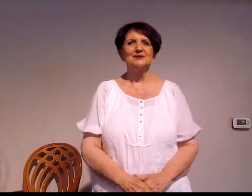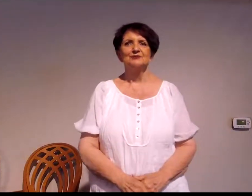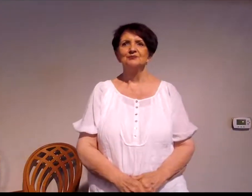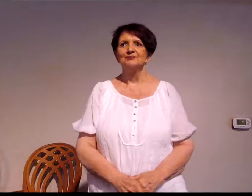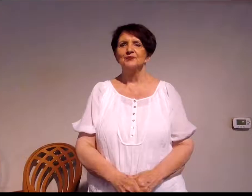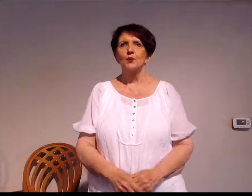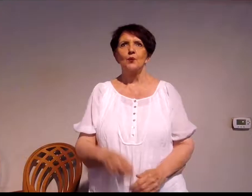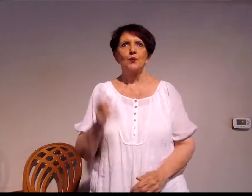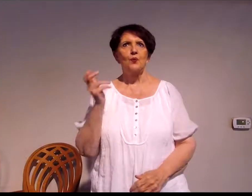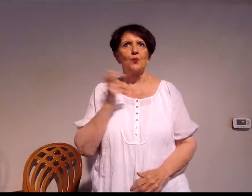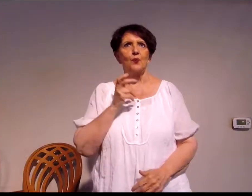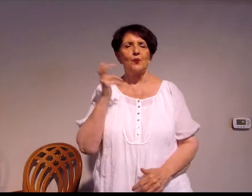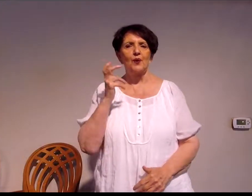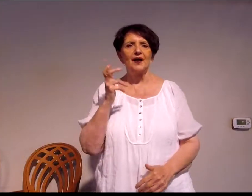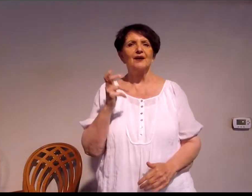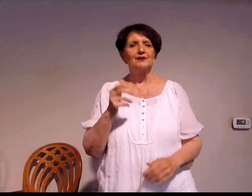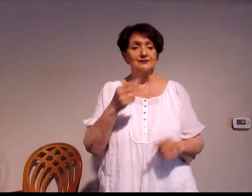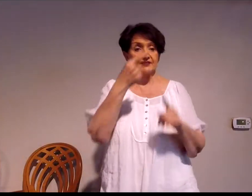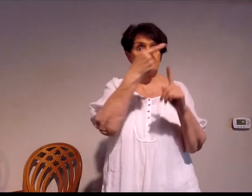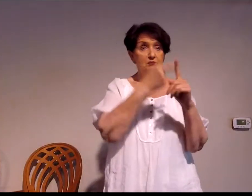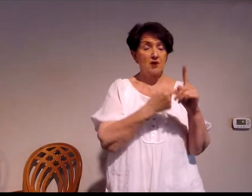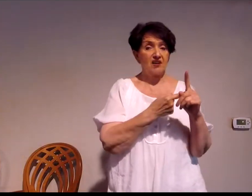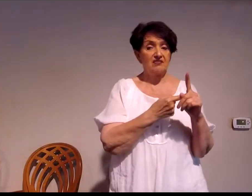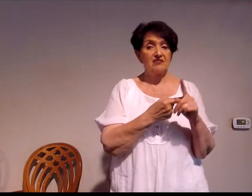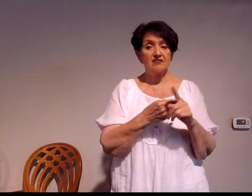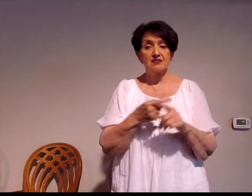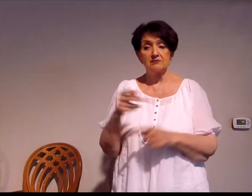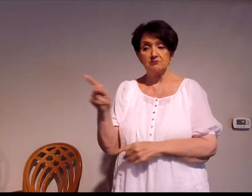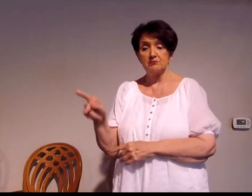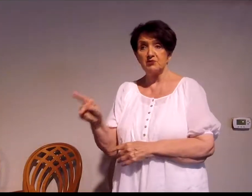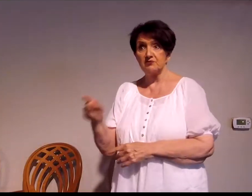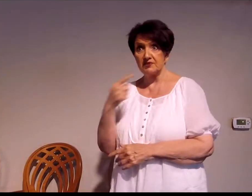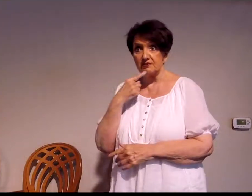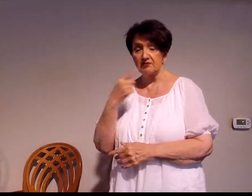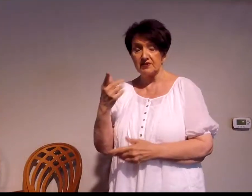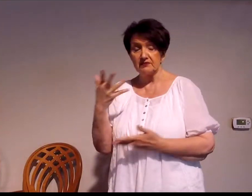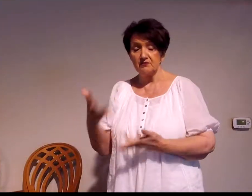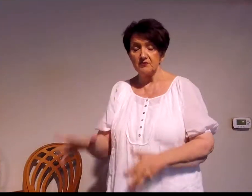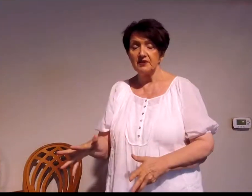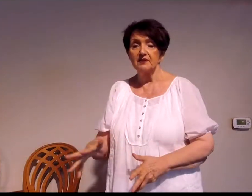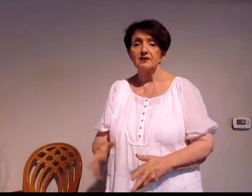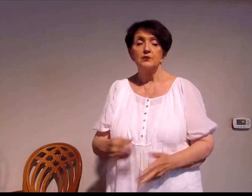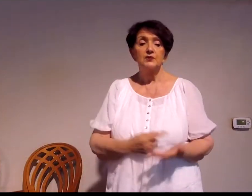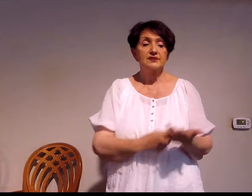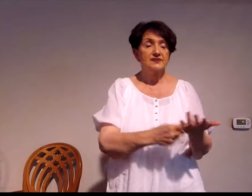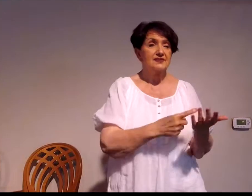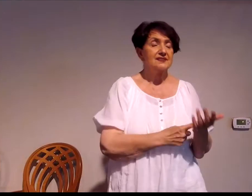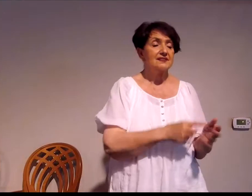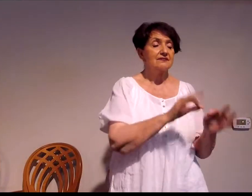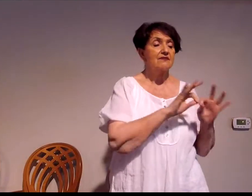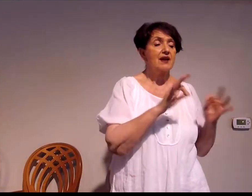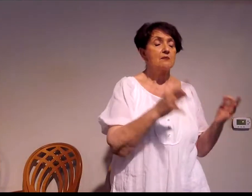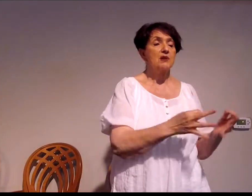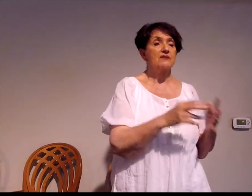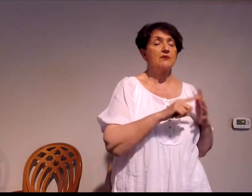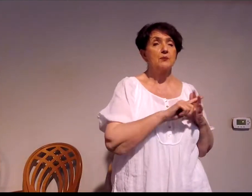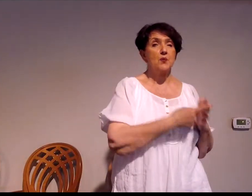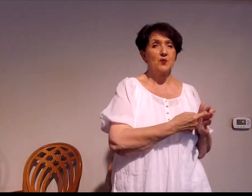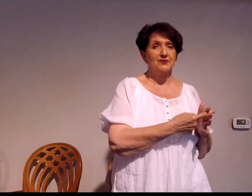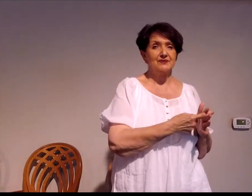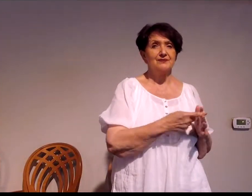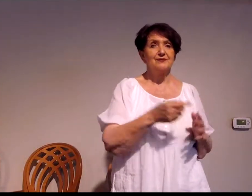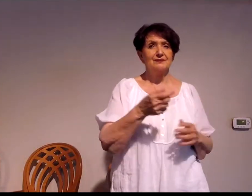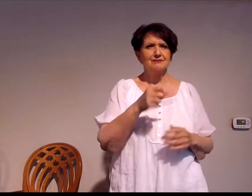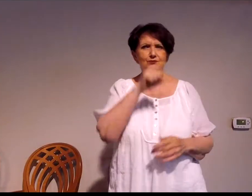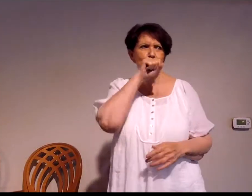Oh my goodness. So this month, as Dr. Peter said, yes, we're talking about our family of origin. Don't you just love